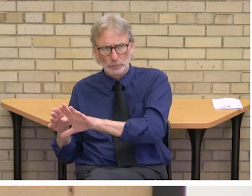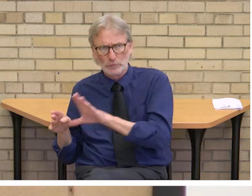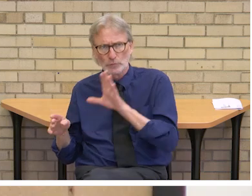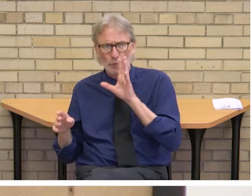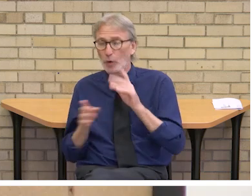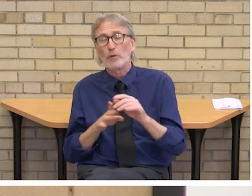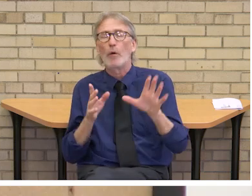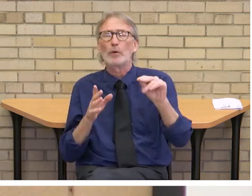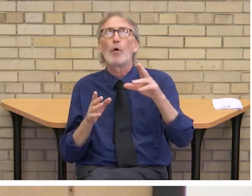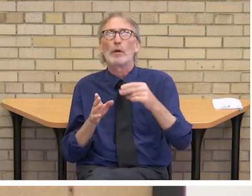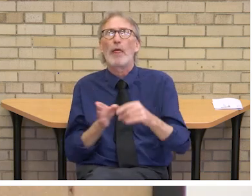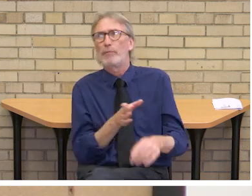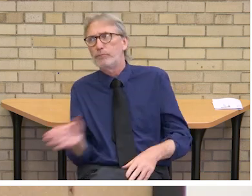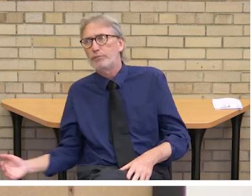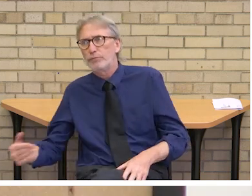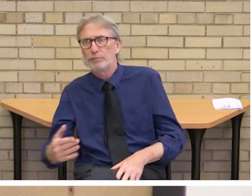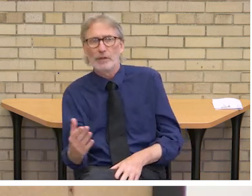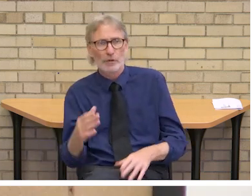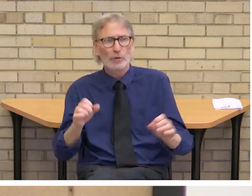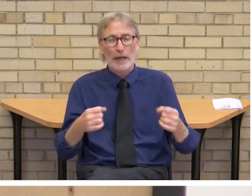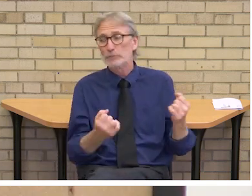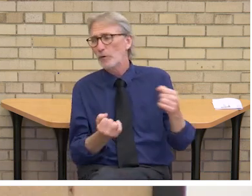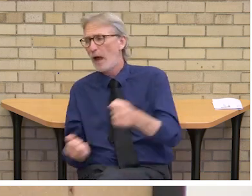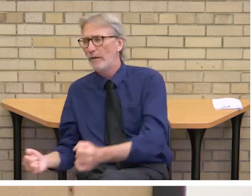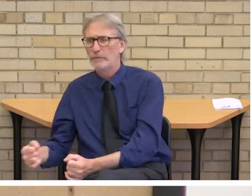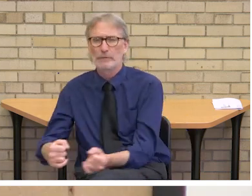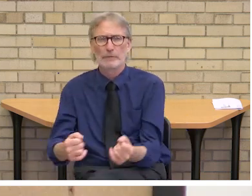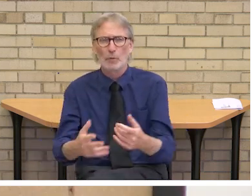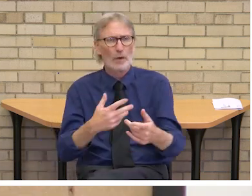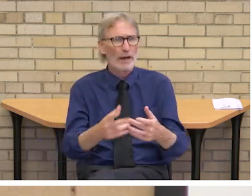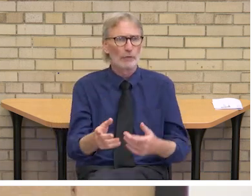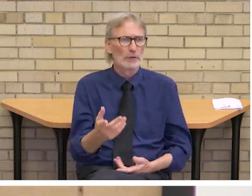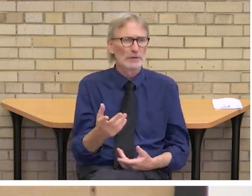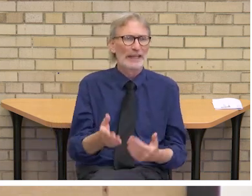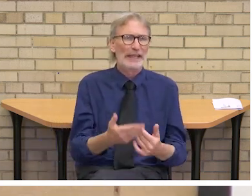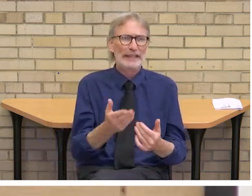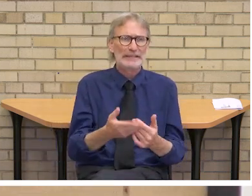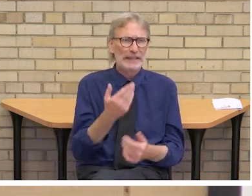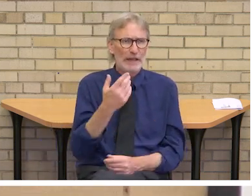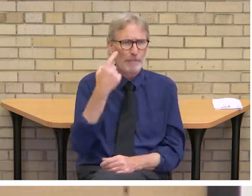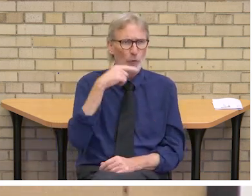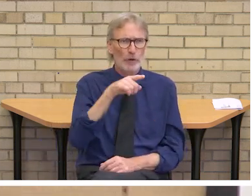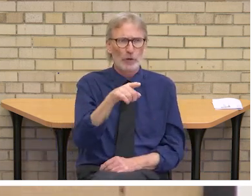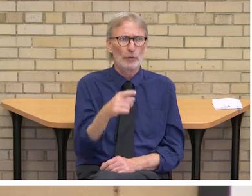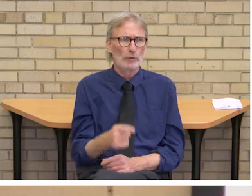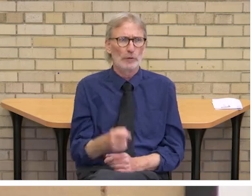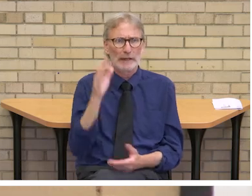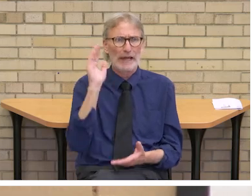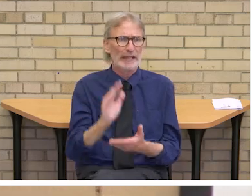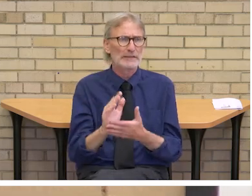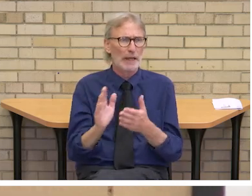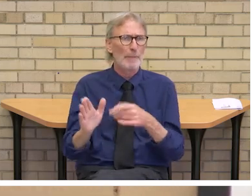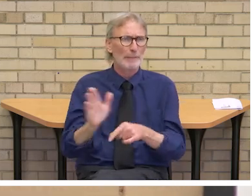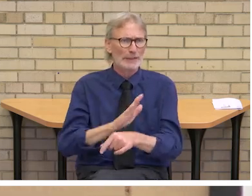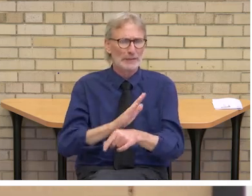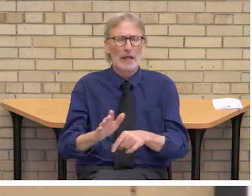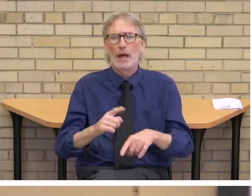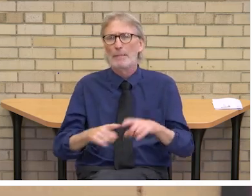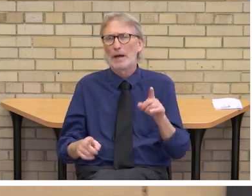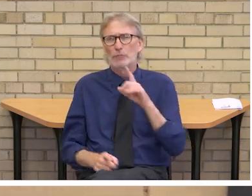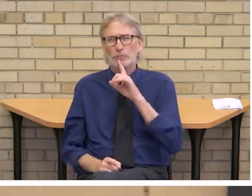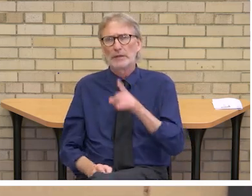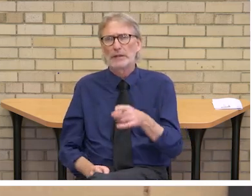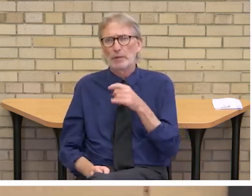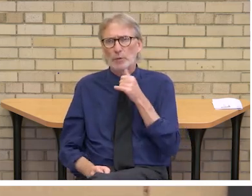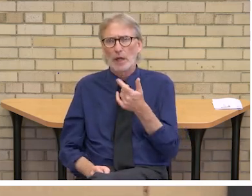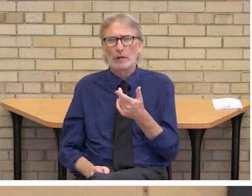If you're in a vehicle, you're free to use whatever route is most convenient or least congested. But we're not